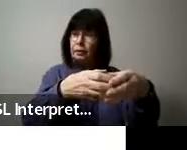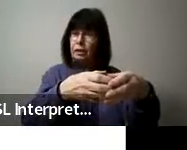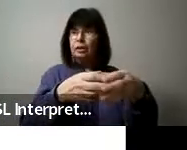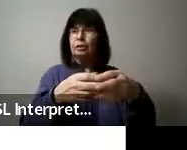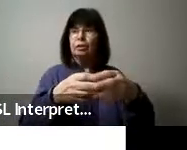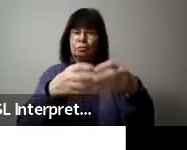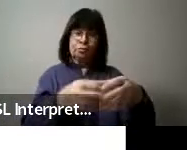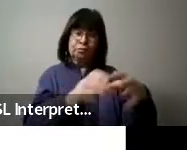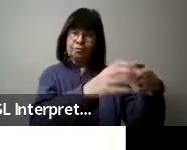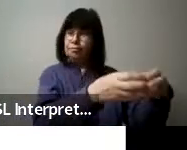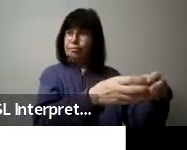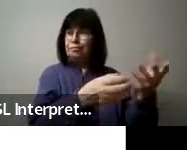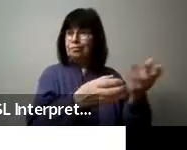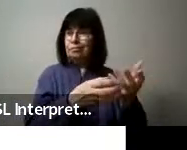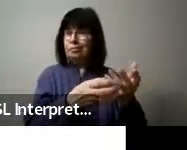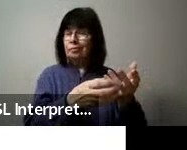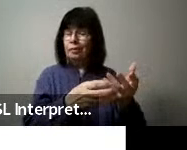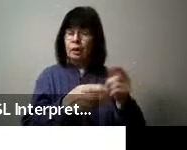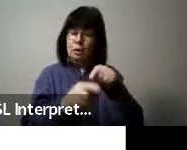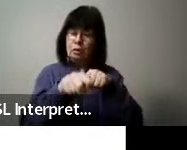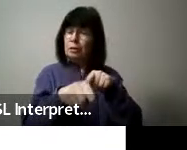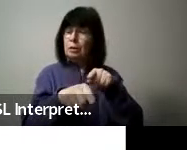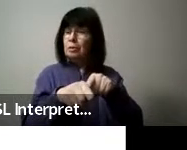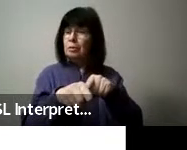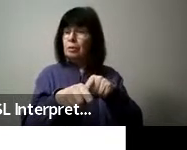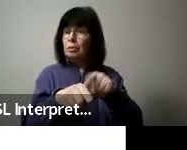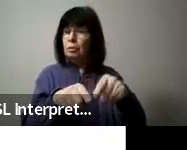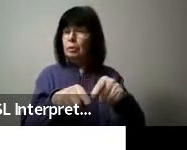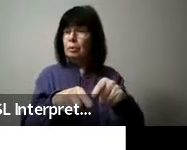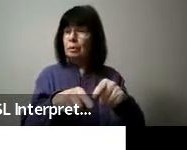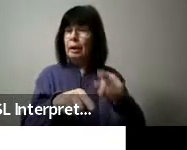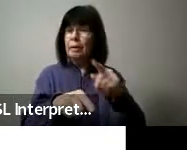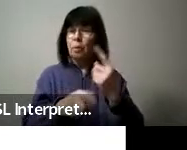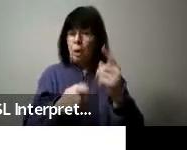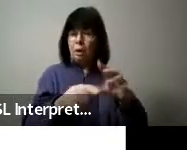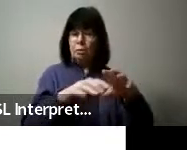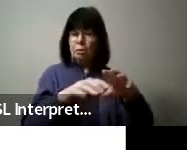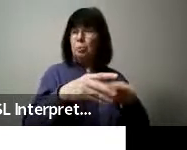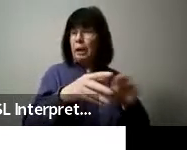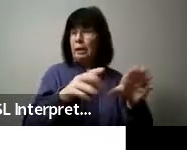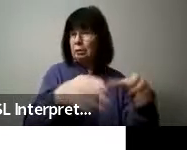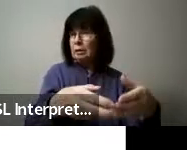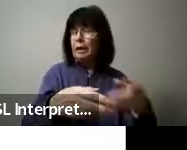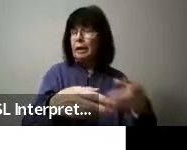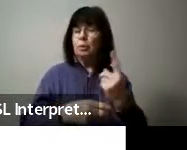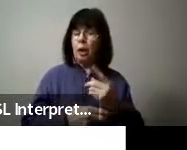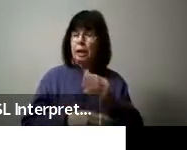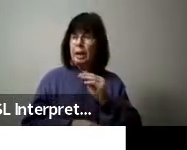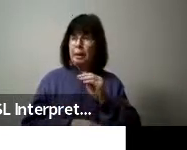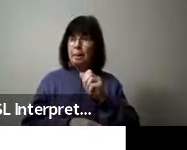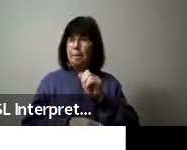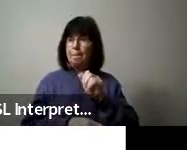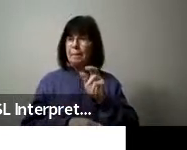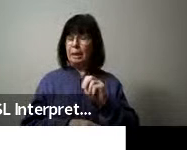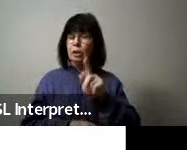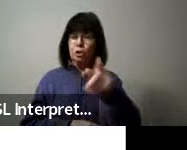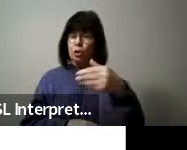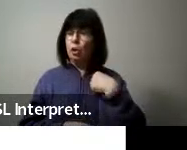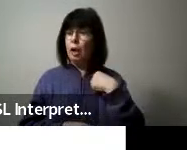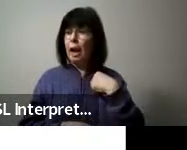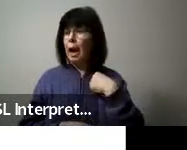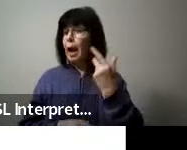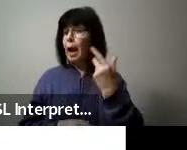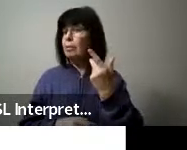breakout rooms, one being broken out and then in this main room. You have the option to